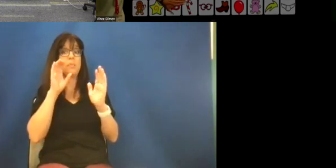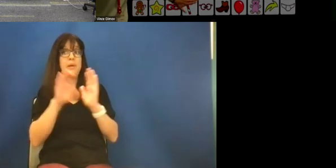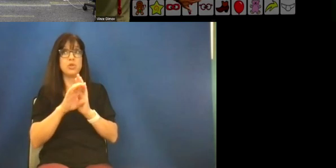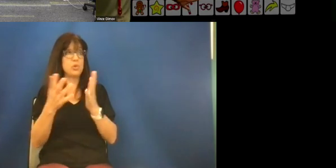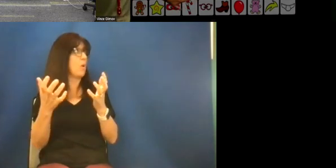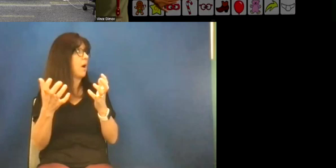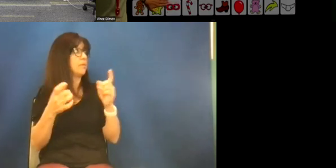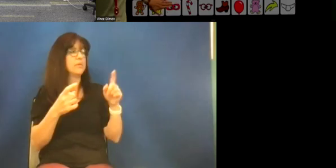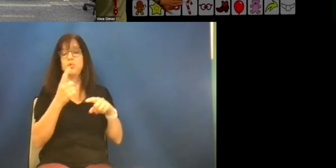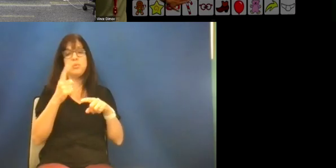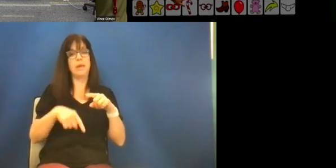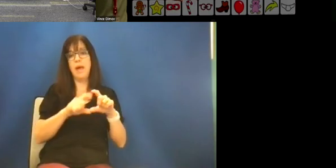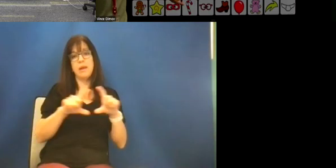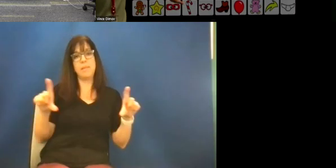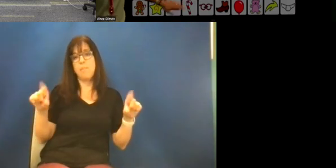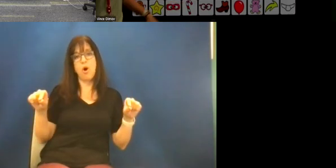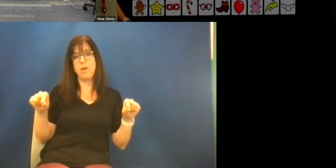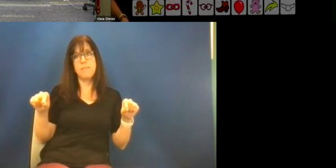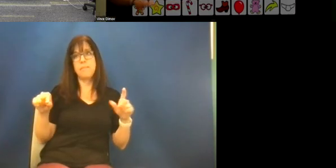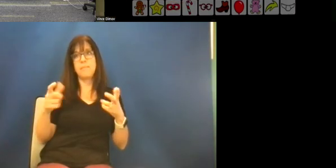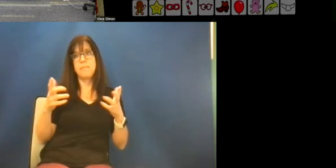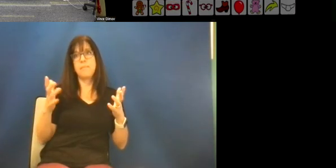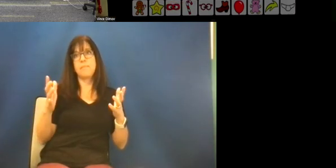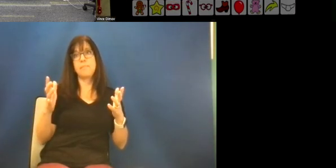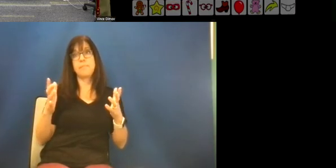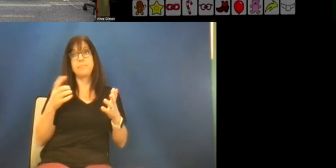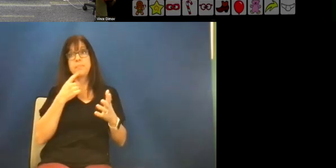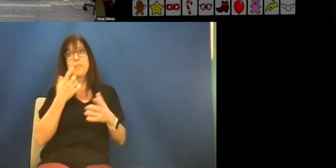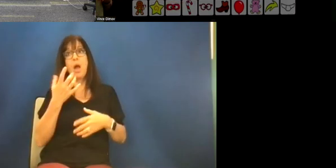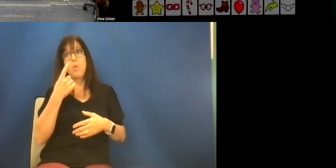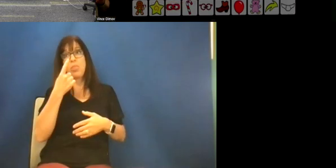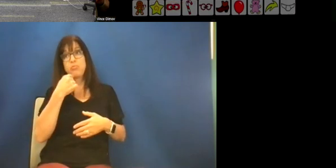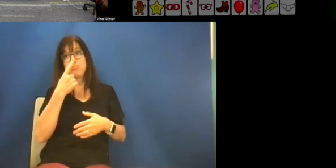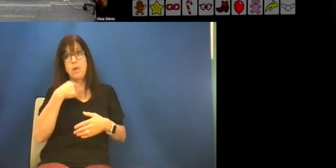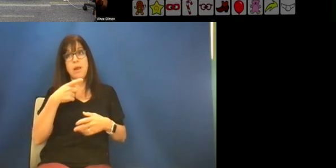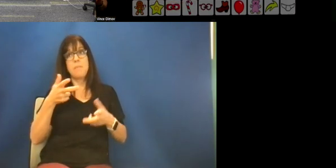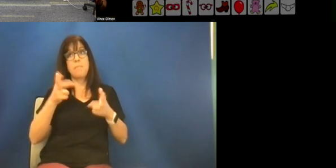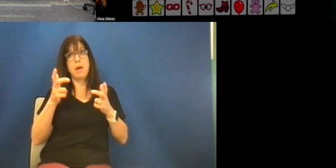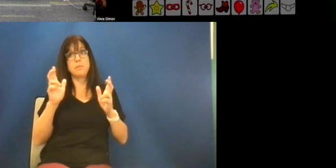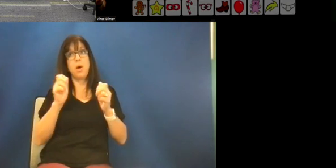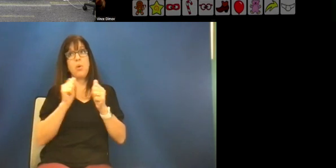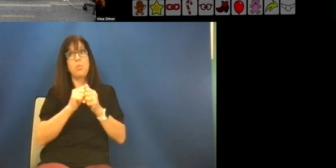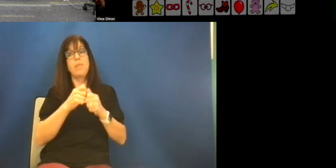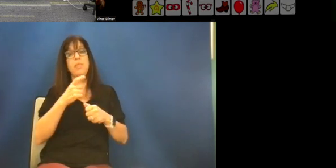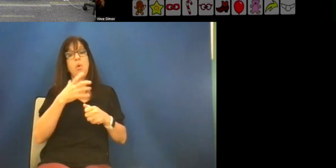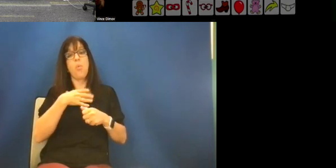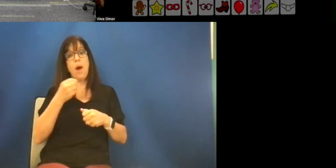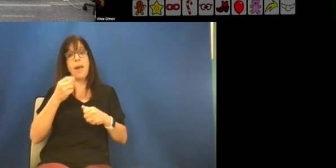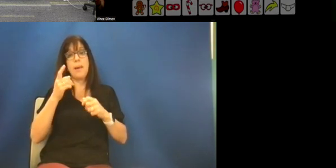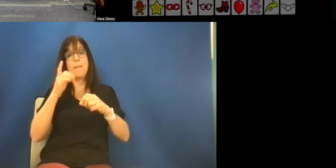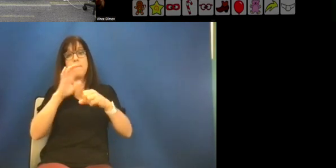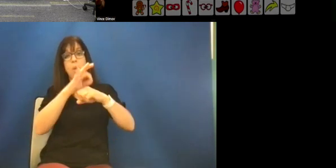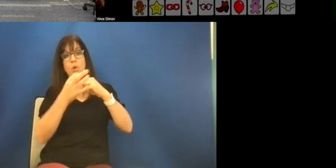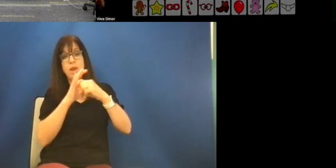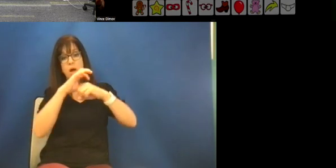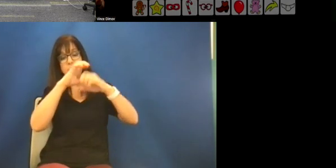what pictures you want here. No, those are Then the, you could be like, okay, I want the red basketball with the white polka dots, and then have a basketball with